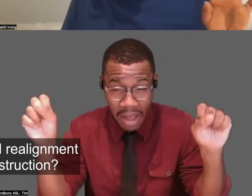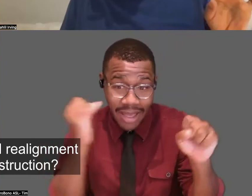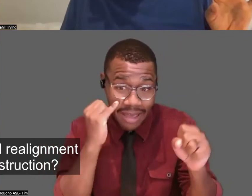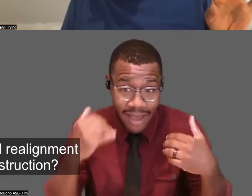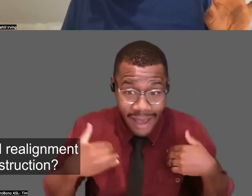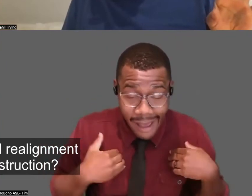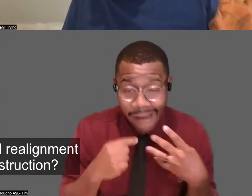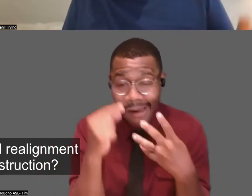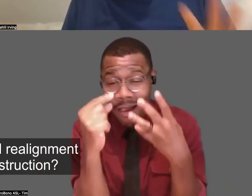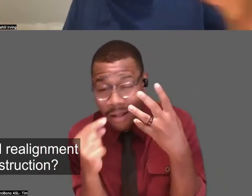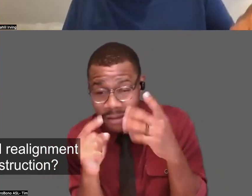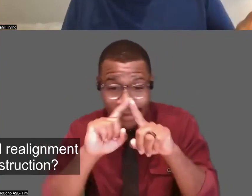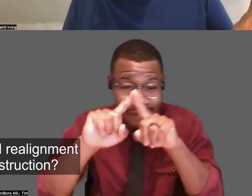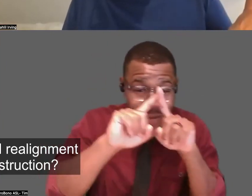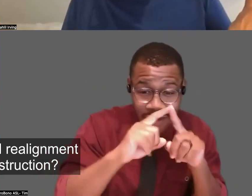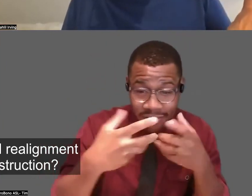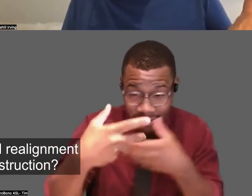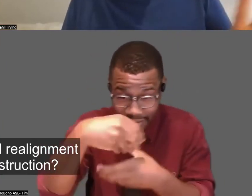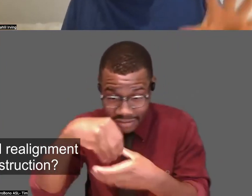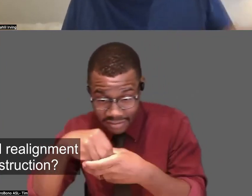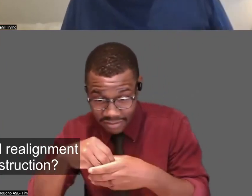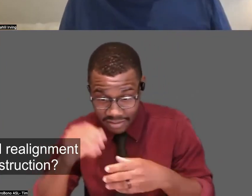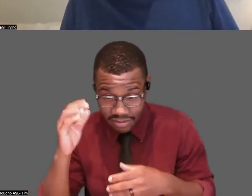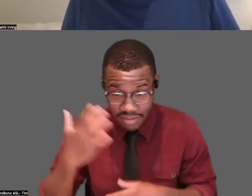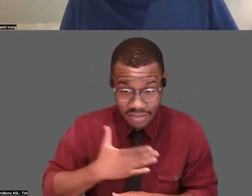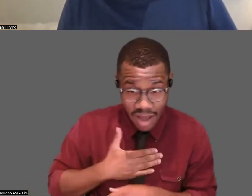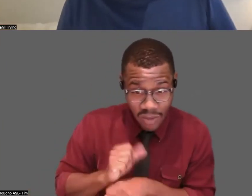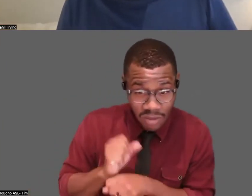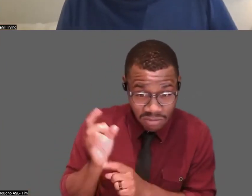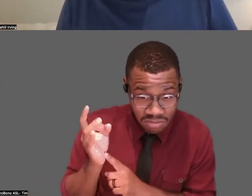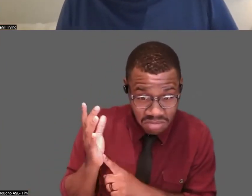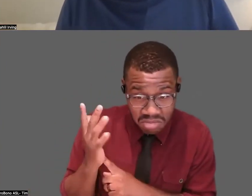institutional realignment and reconstruction?